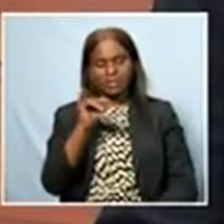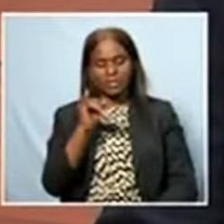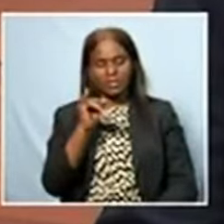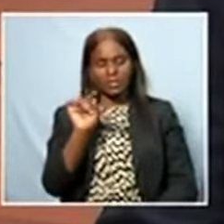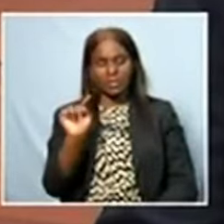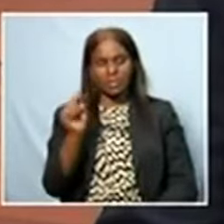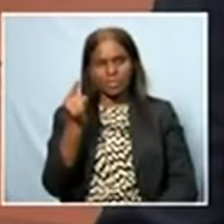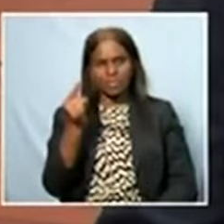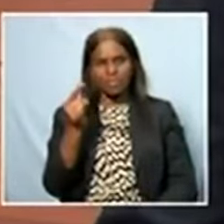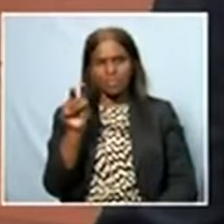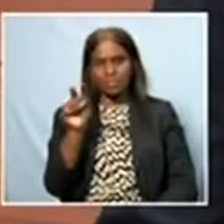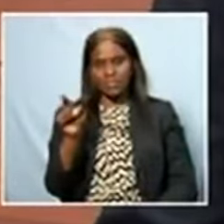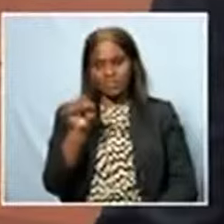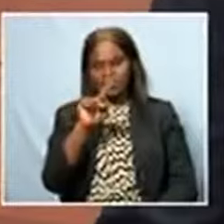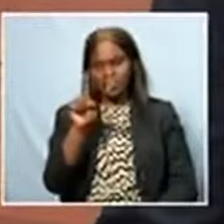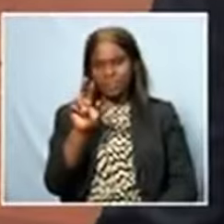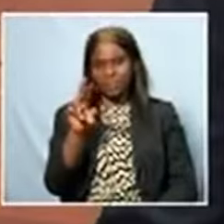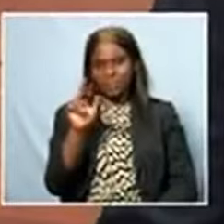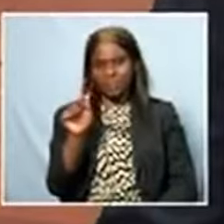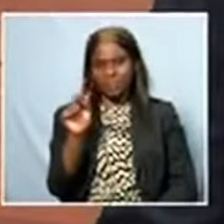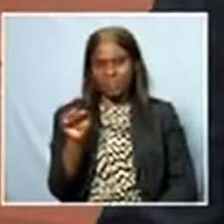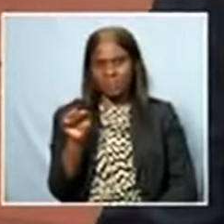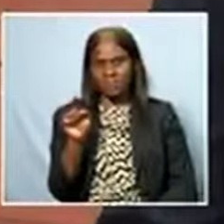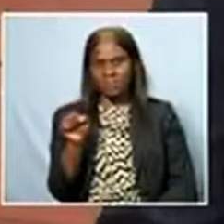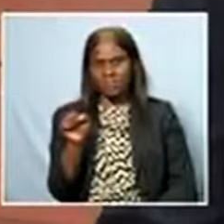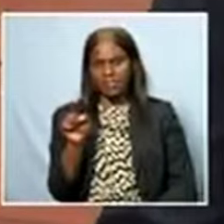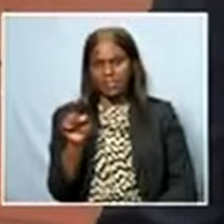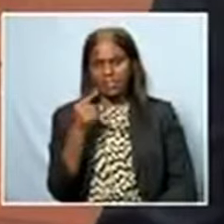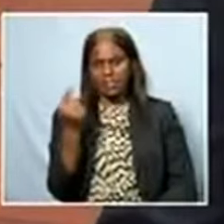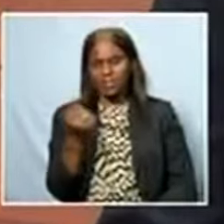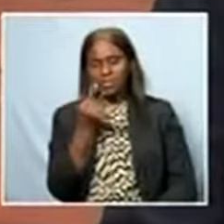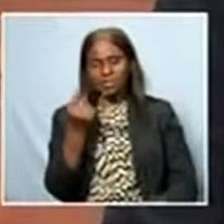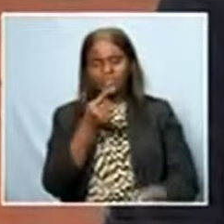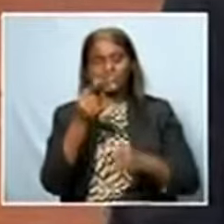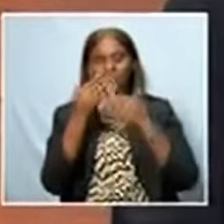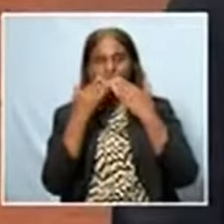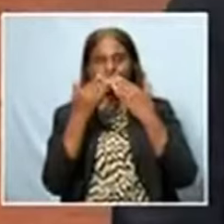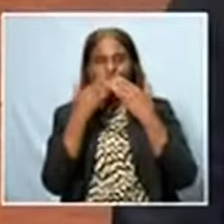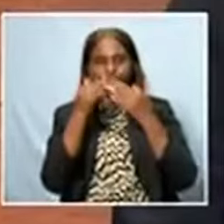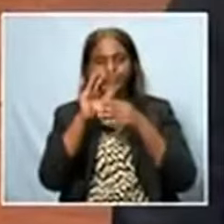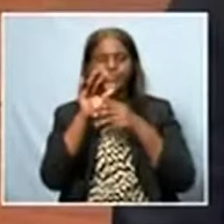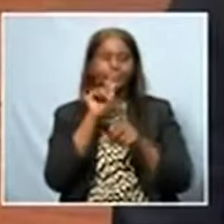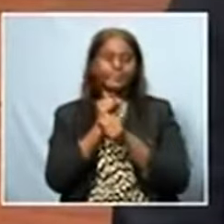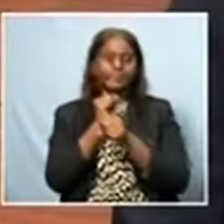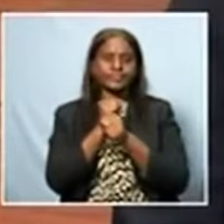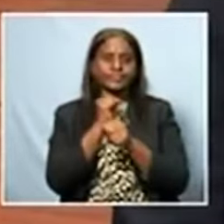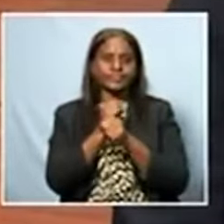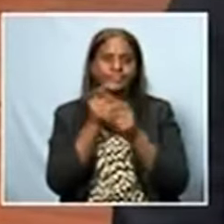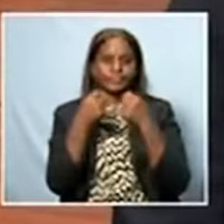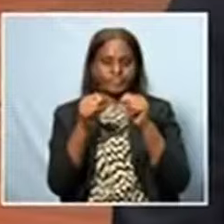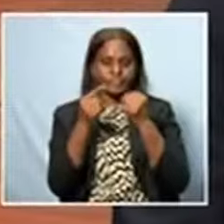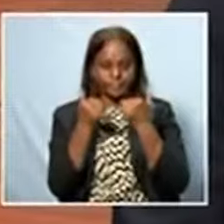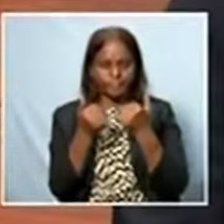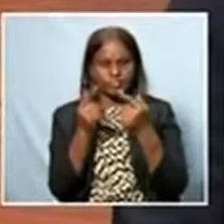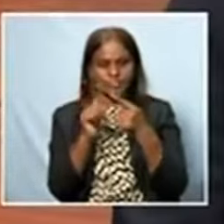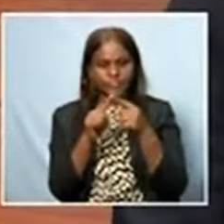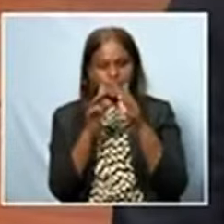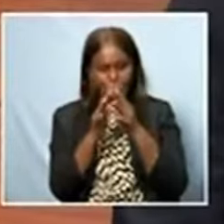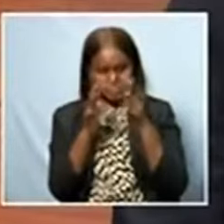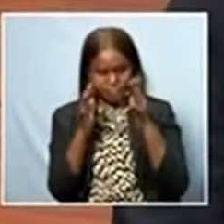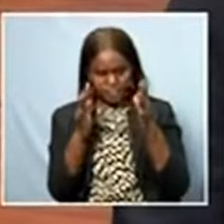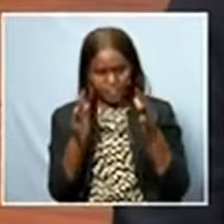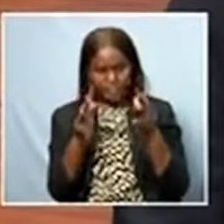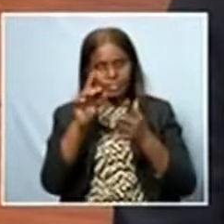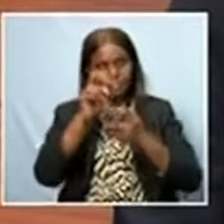First of all, ZRA would like to commend your efforts in trying to broaden the tax